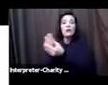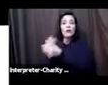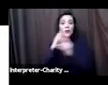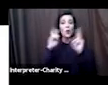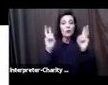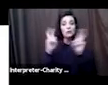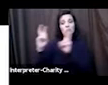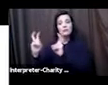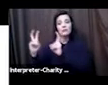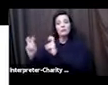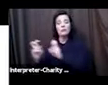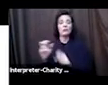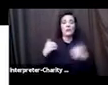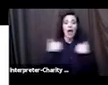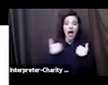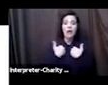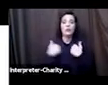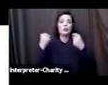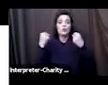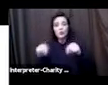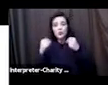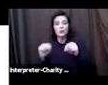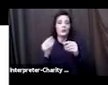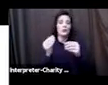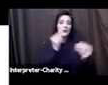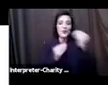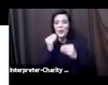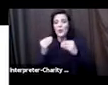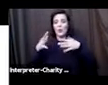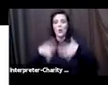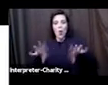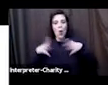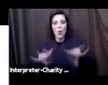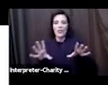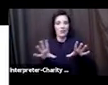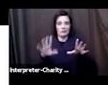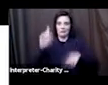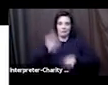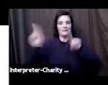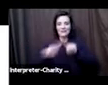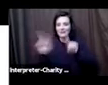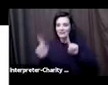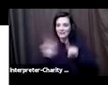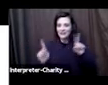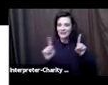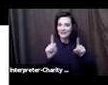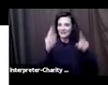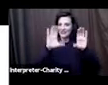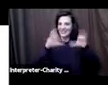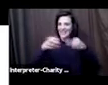like animals, toys, foods, body parts, clothing, you name it, there's probably a category built in to the app for